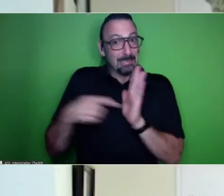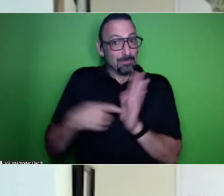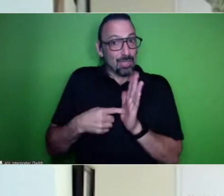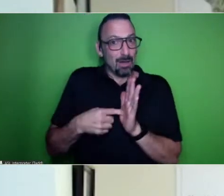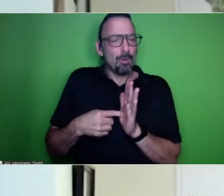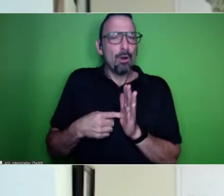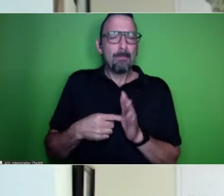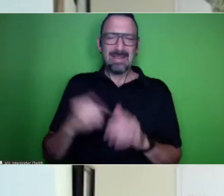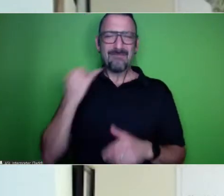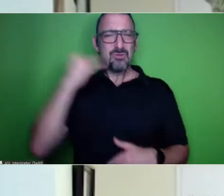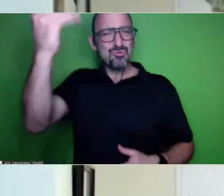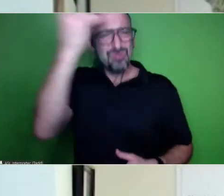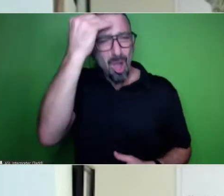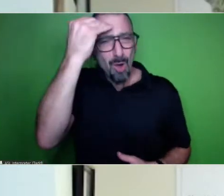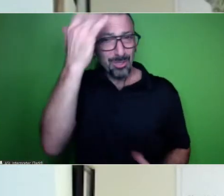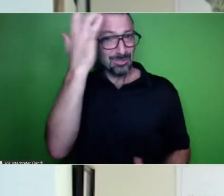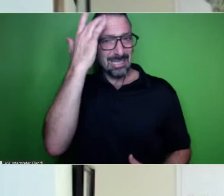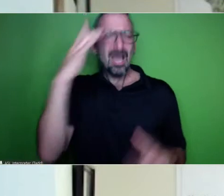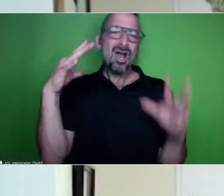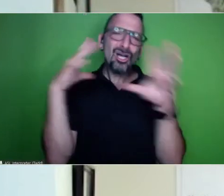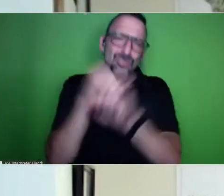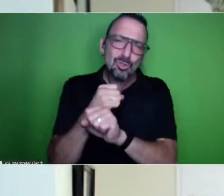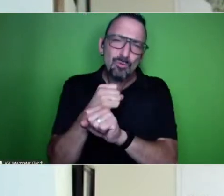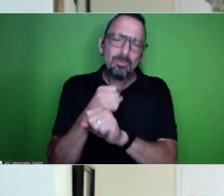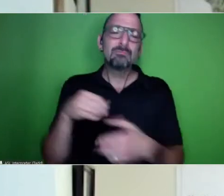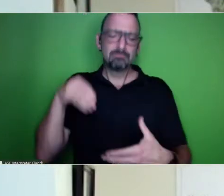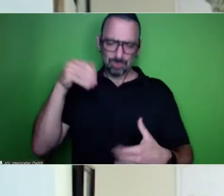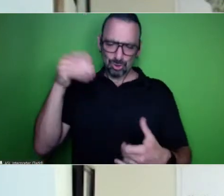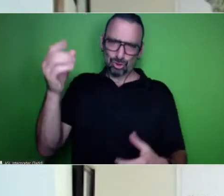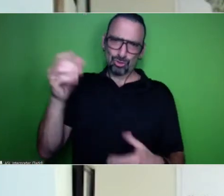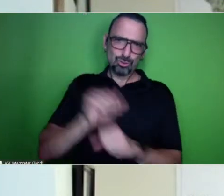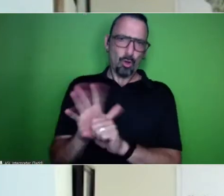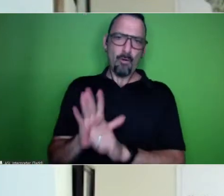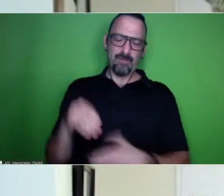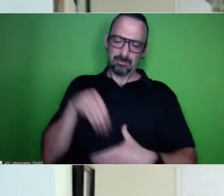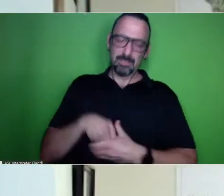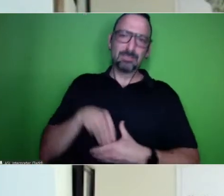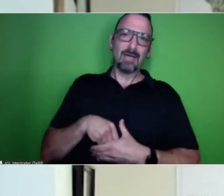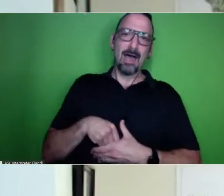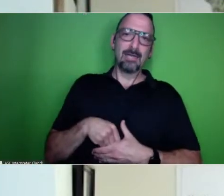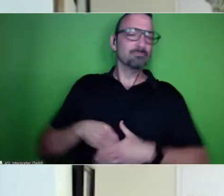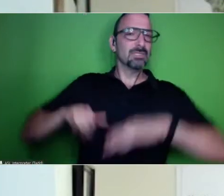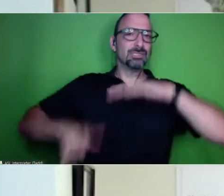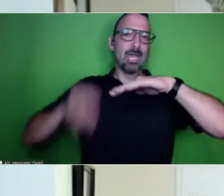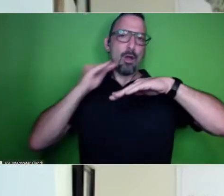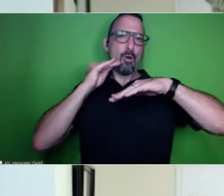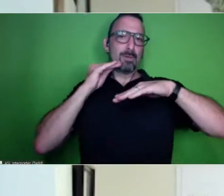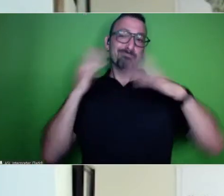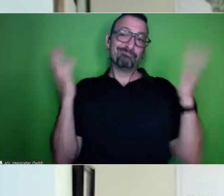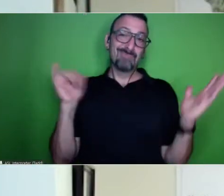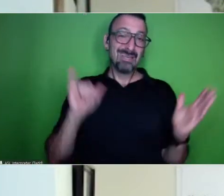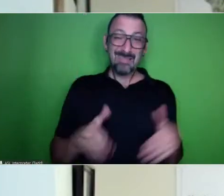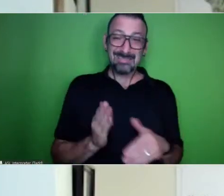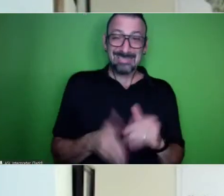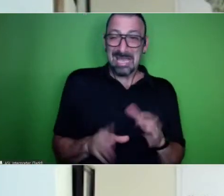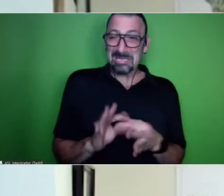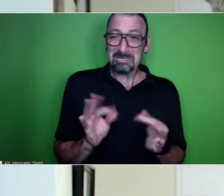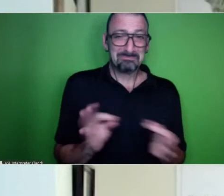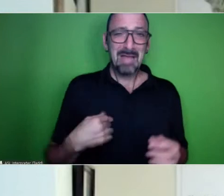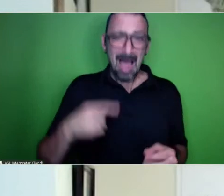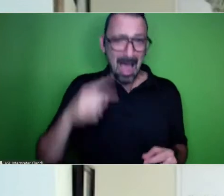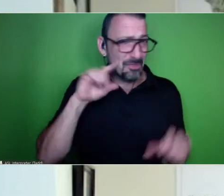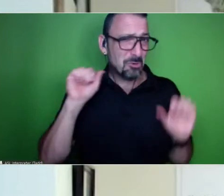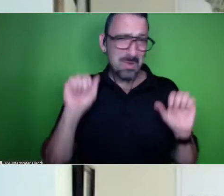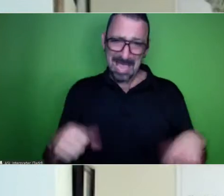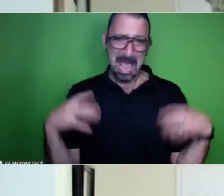have a symptom, assume it's COVID, stay home, get tested. And that's all I'll say right now. I think as a community, we can get over this. We have